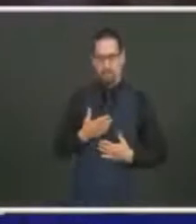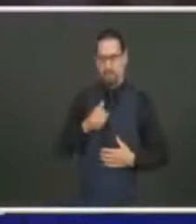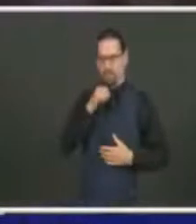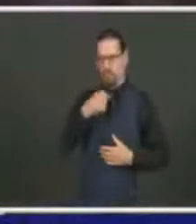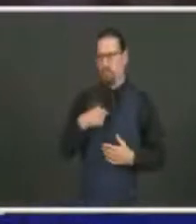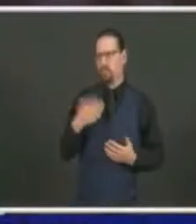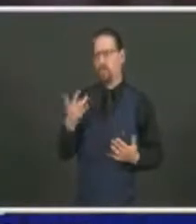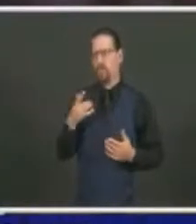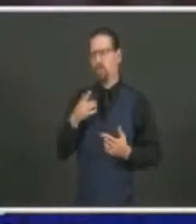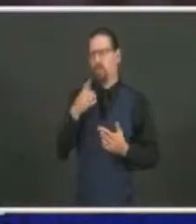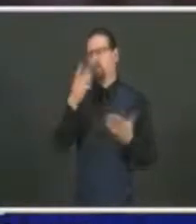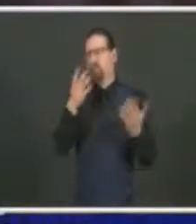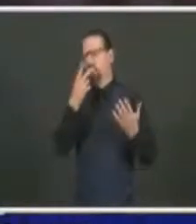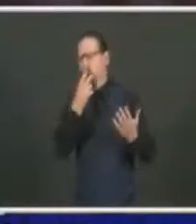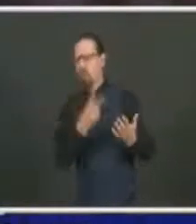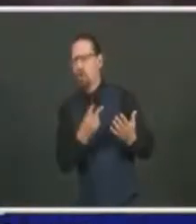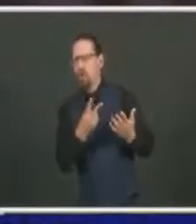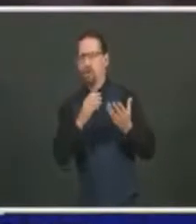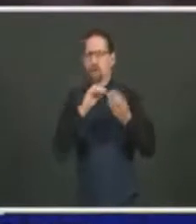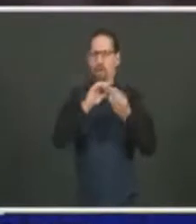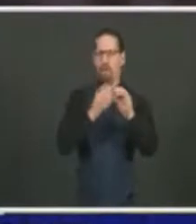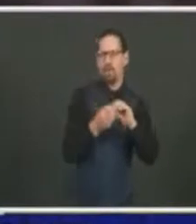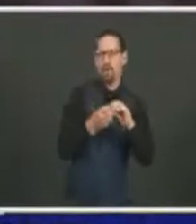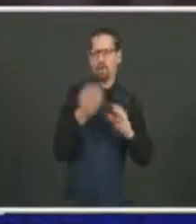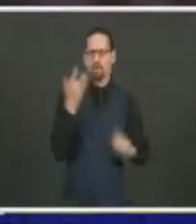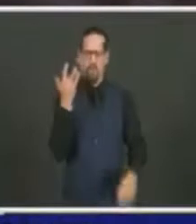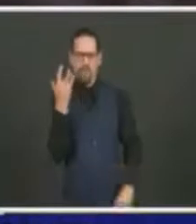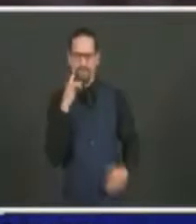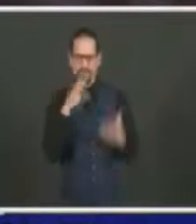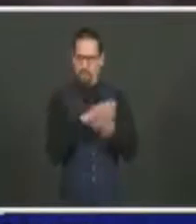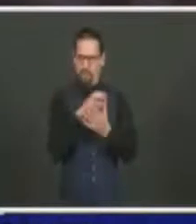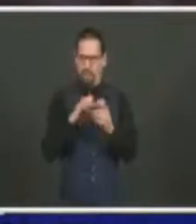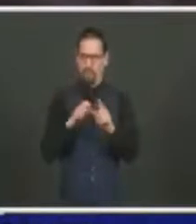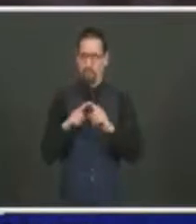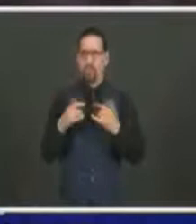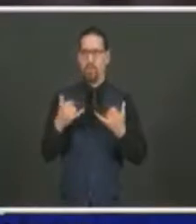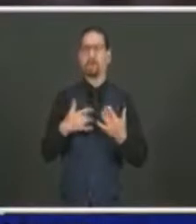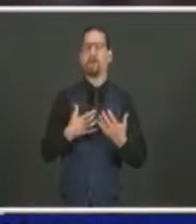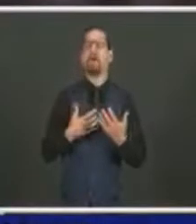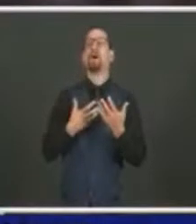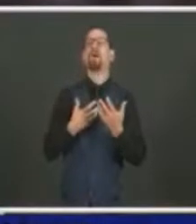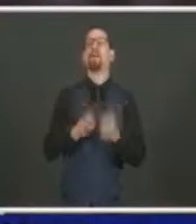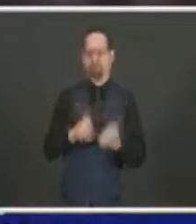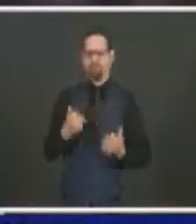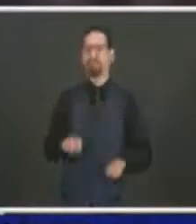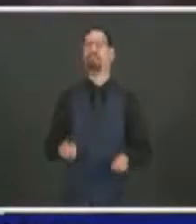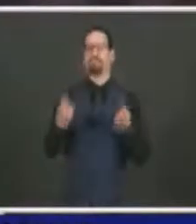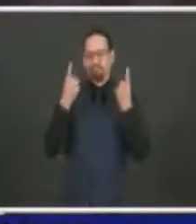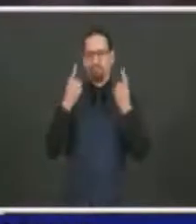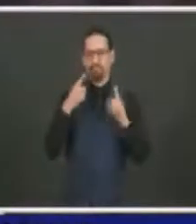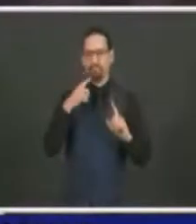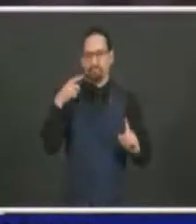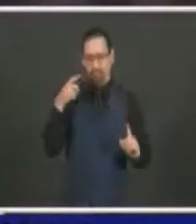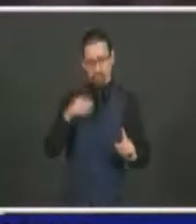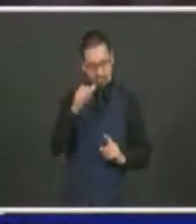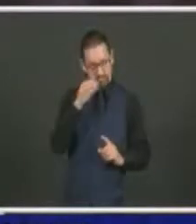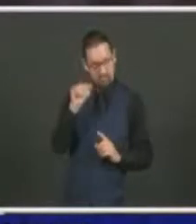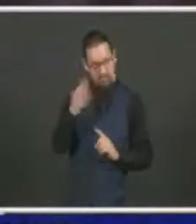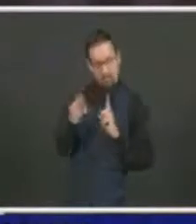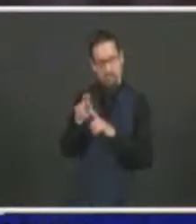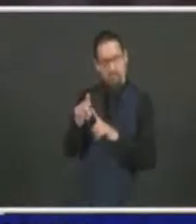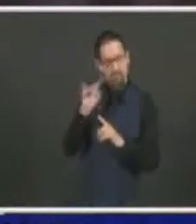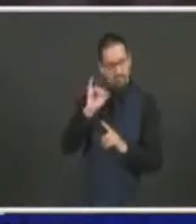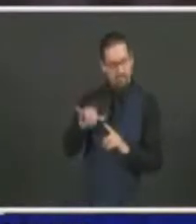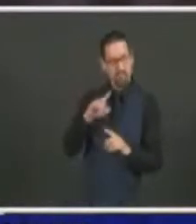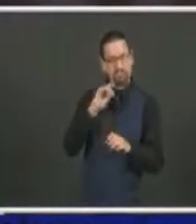we were seeing and why across the country. Are you confident now that it is the bars, it is partying